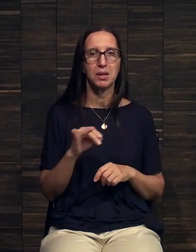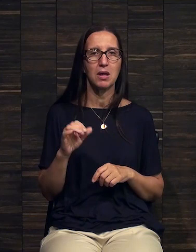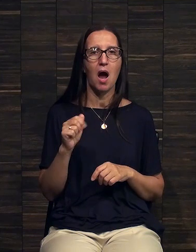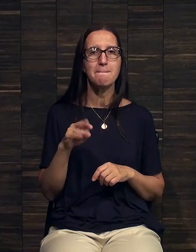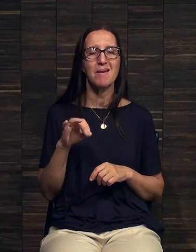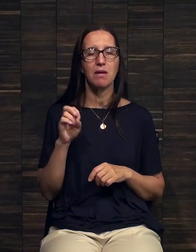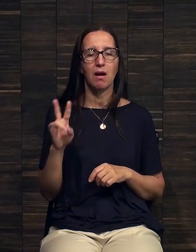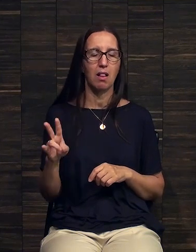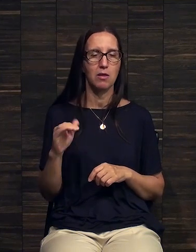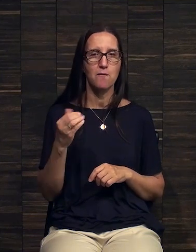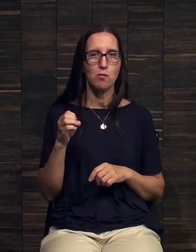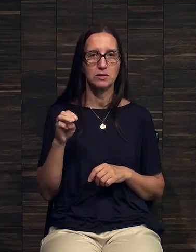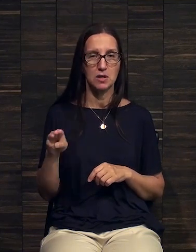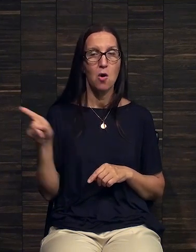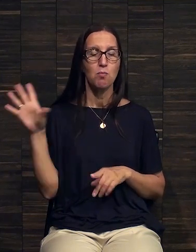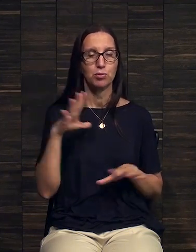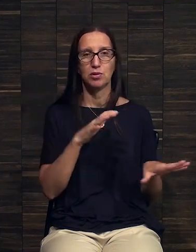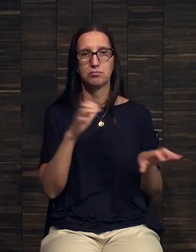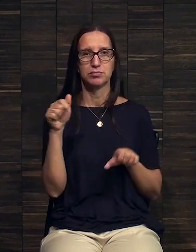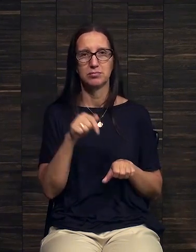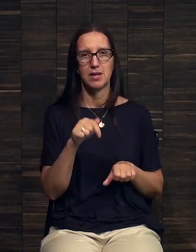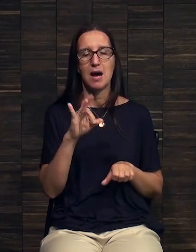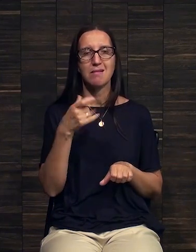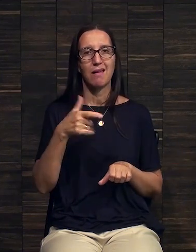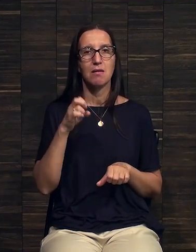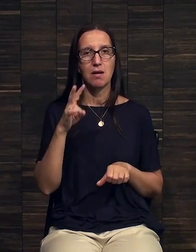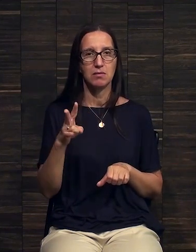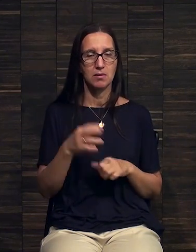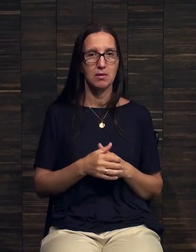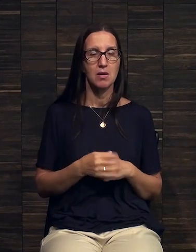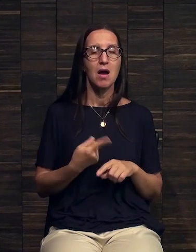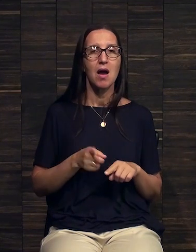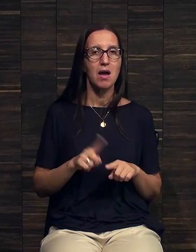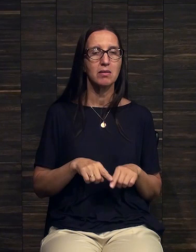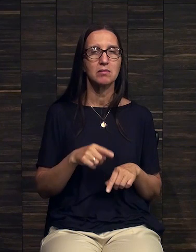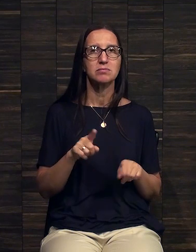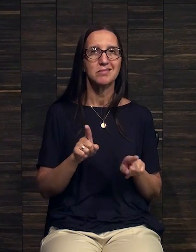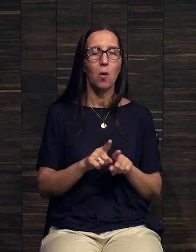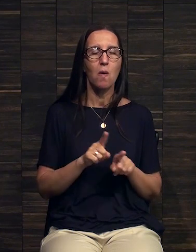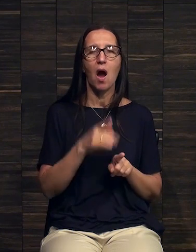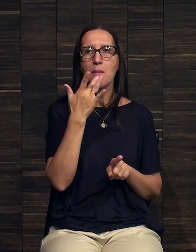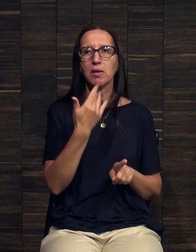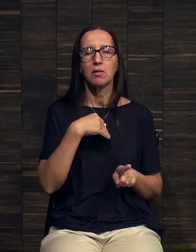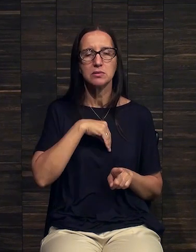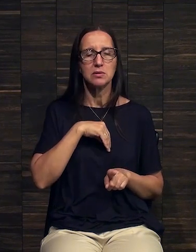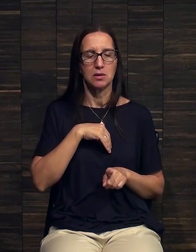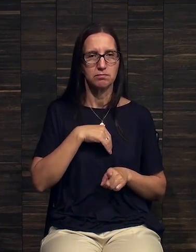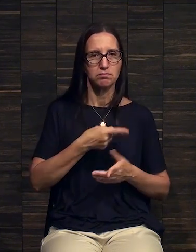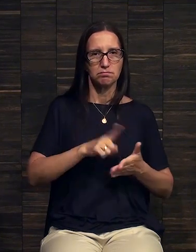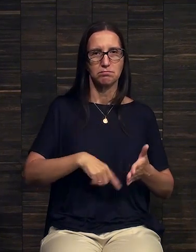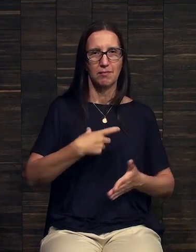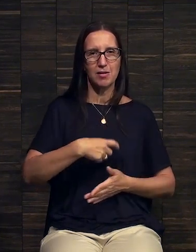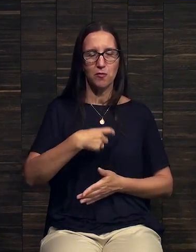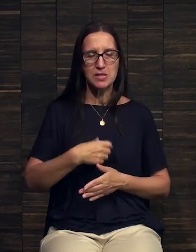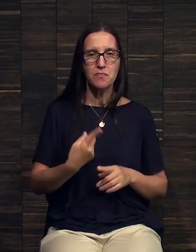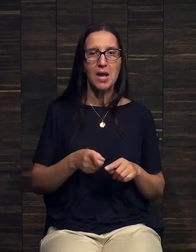motto, which will be taken by Reagan and the other, America first. So this is a